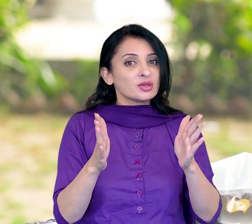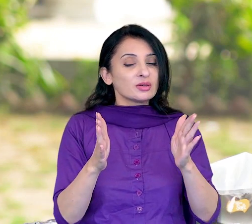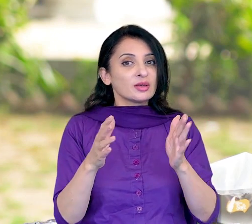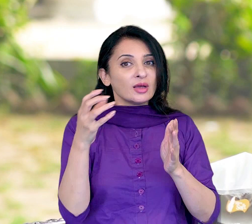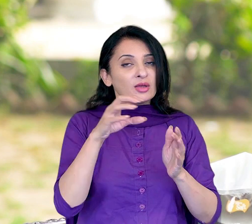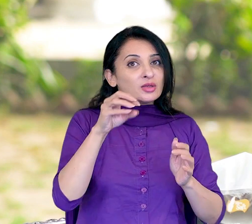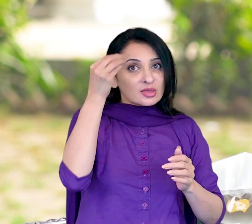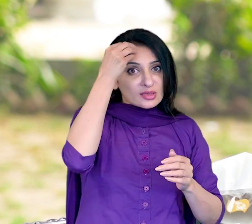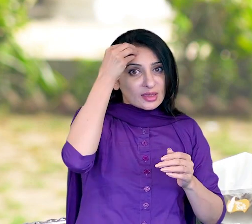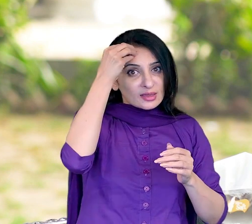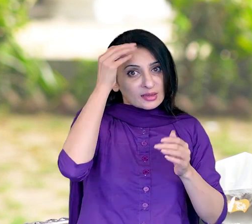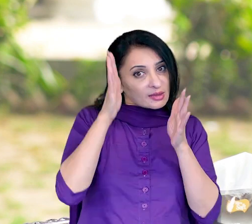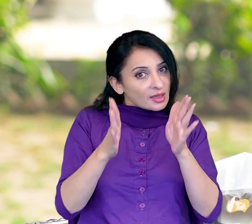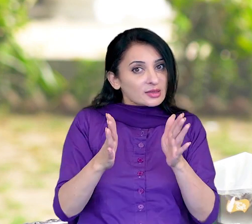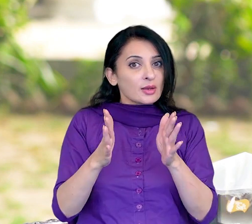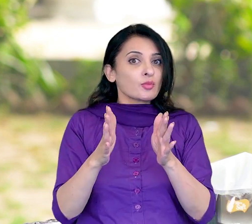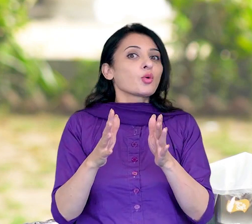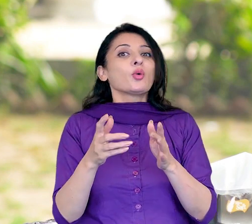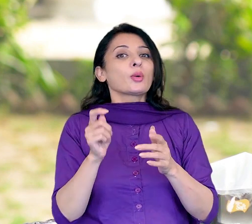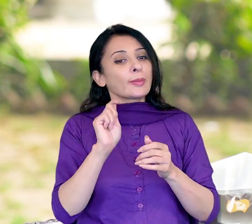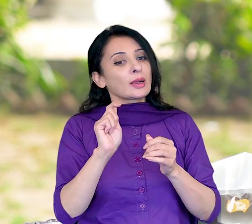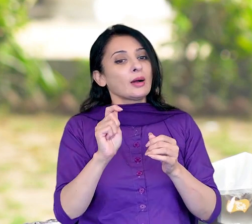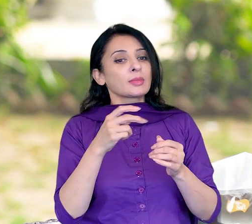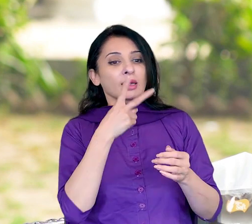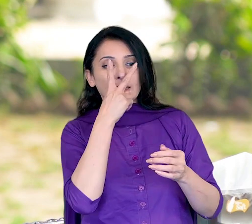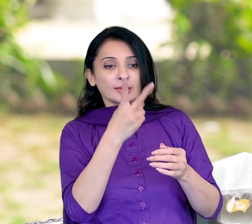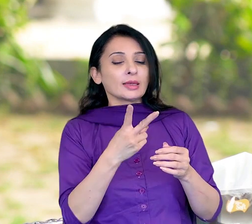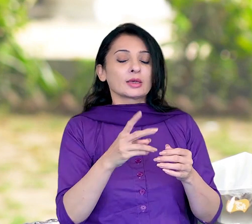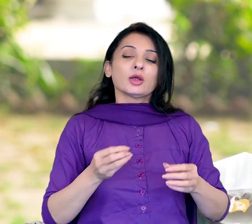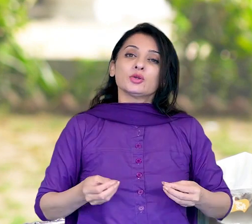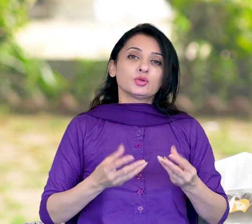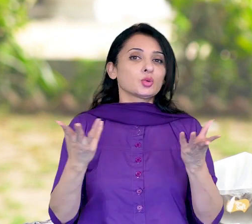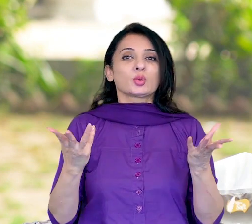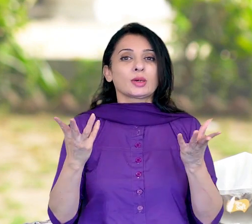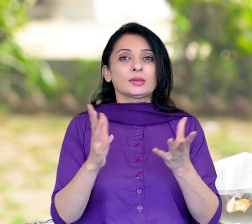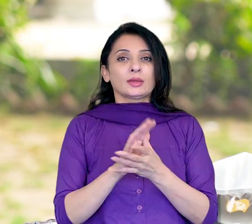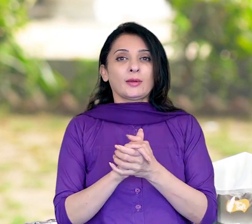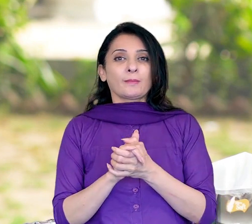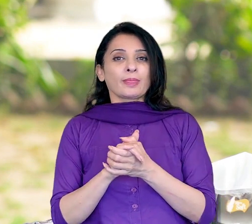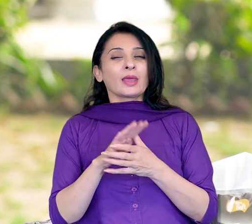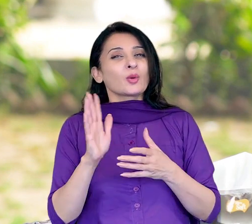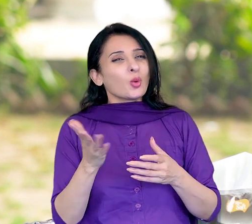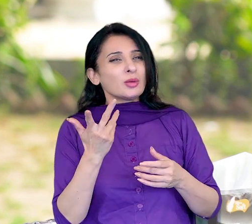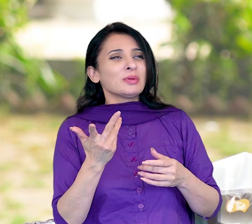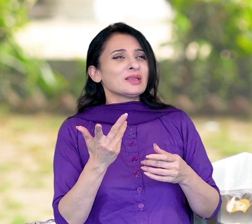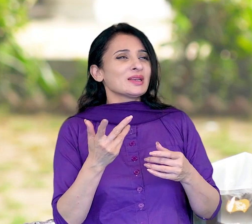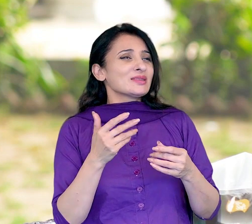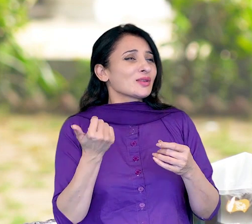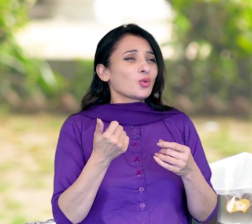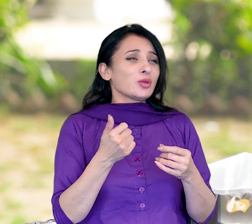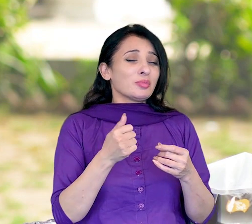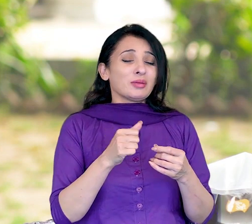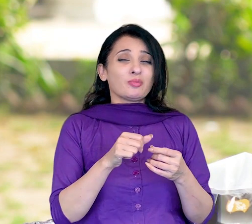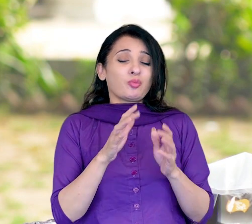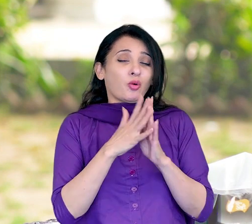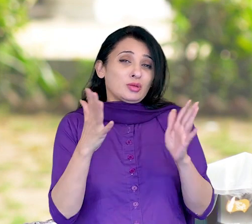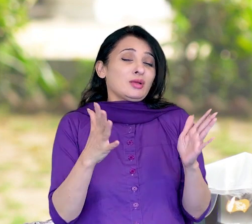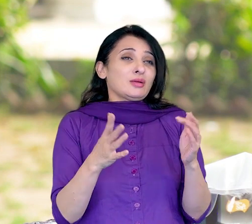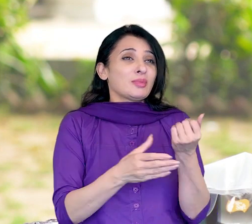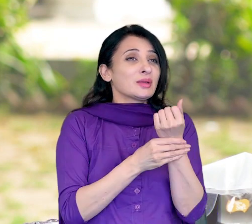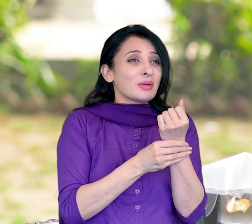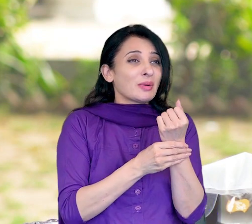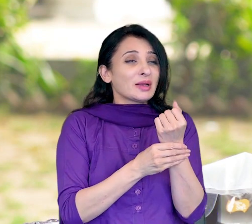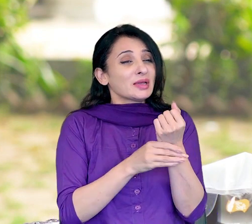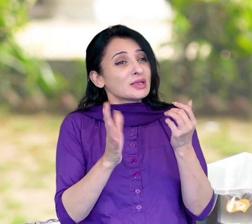information, because data, whether it's census that you need to do, whether it's critical disease, whether it's something else, you need that. So I think